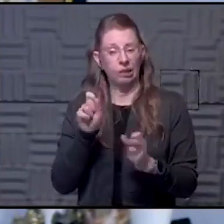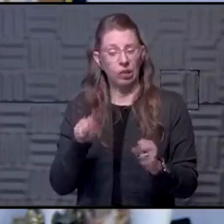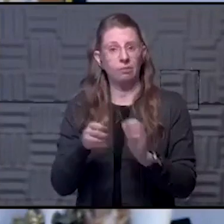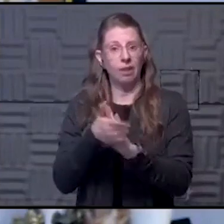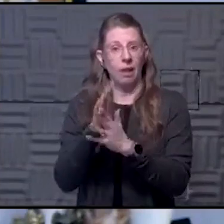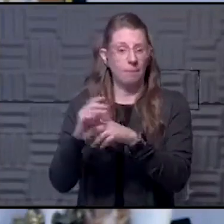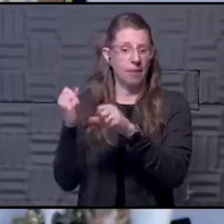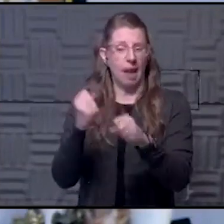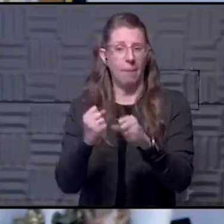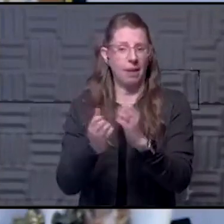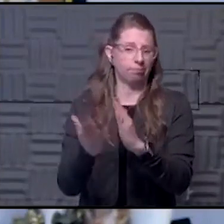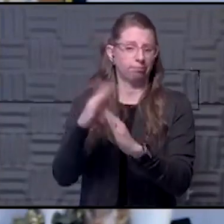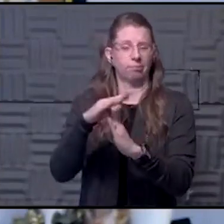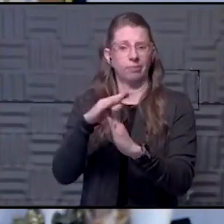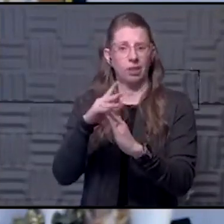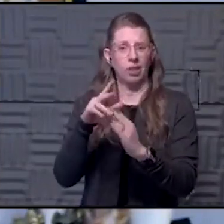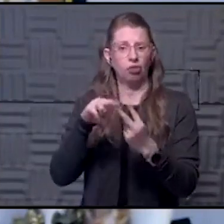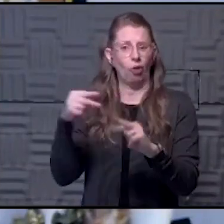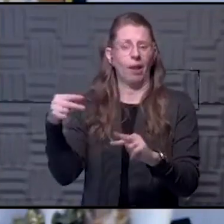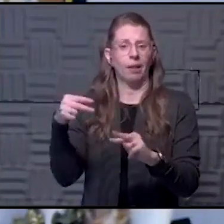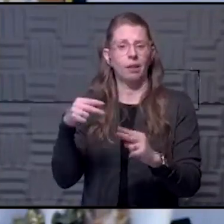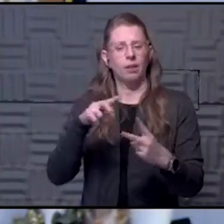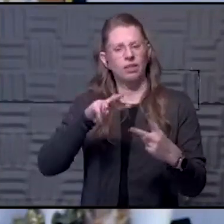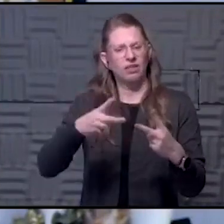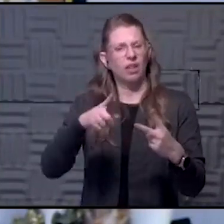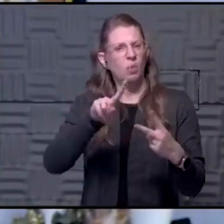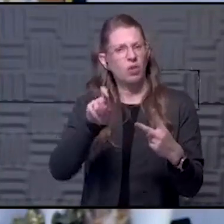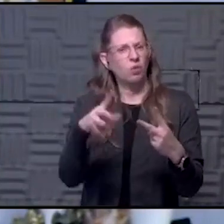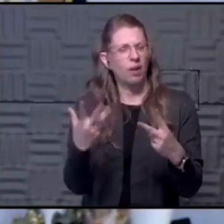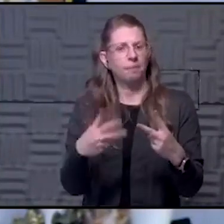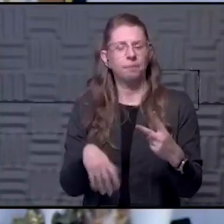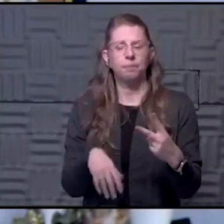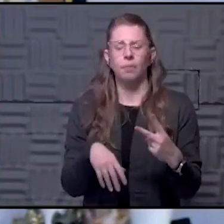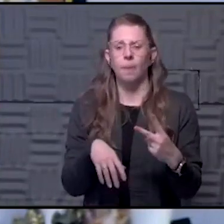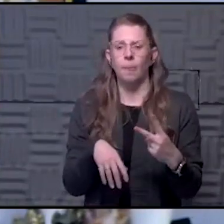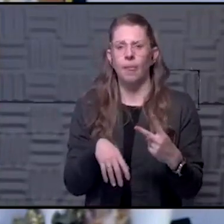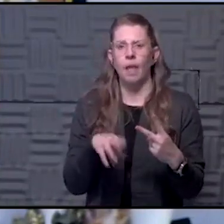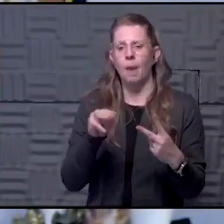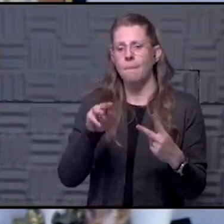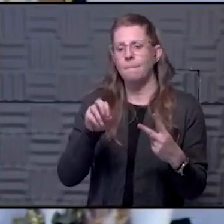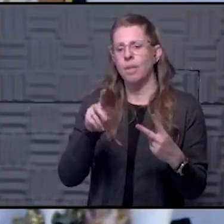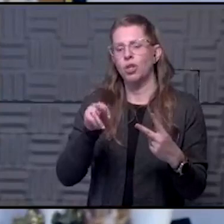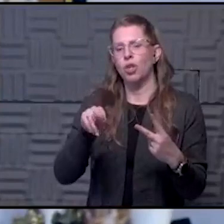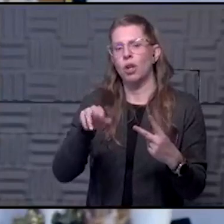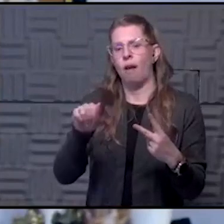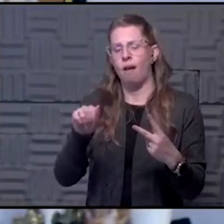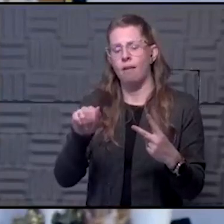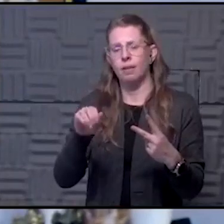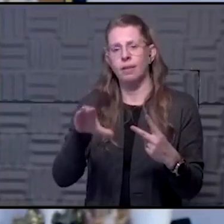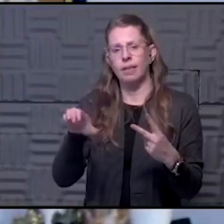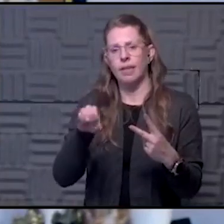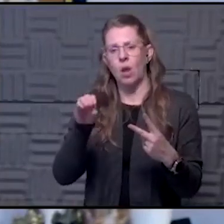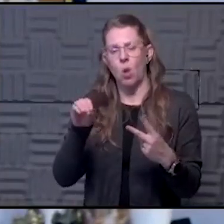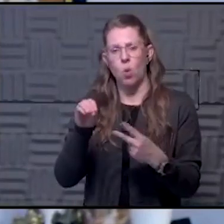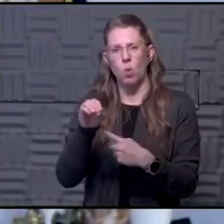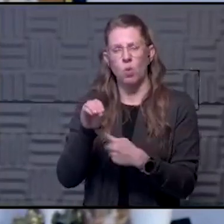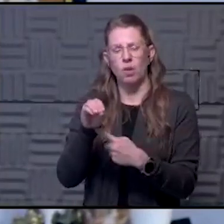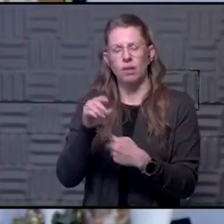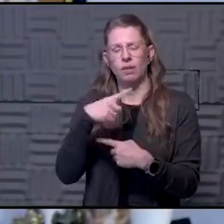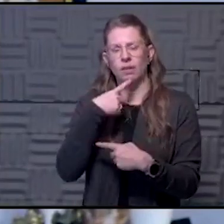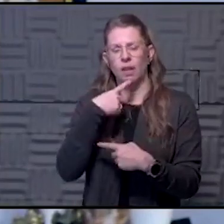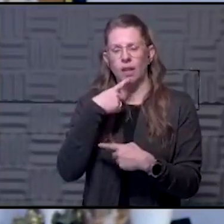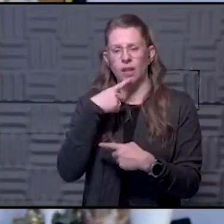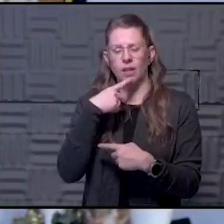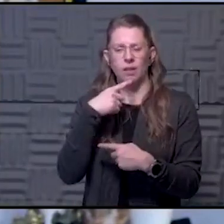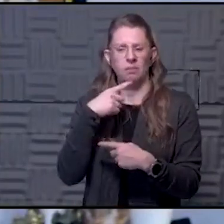United States. So I do worry about that. What was question 2, Jill? It had to do with the Moderna CEO was on Good Morning America and was saying that it appears